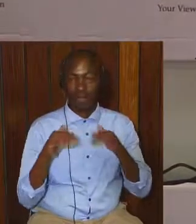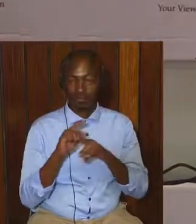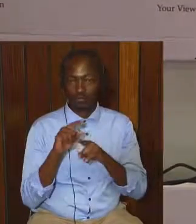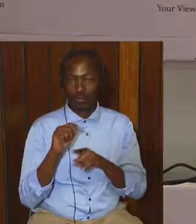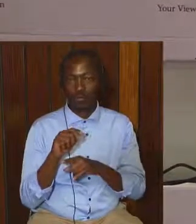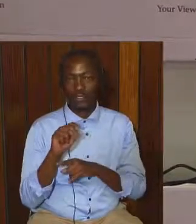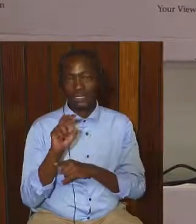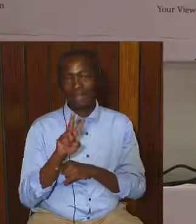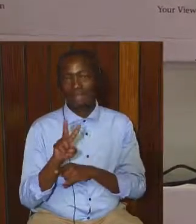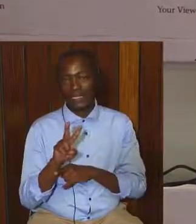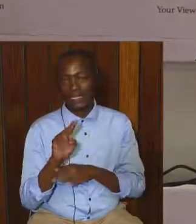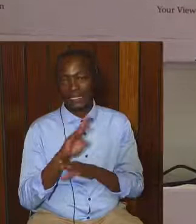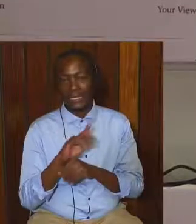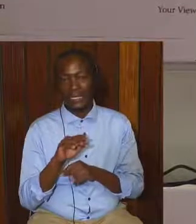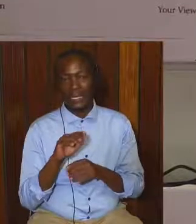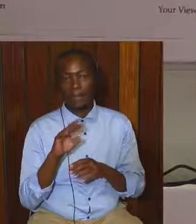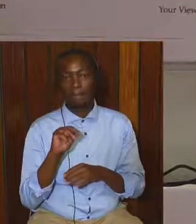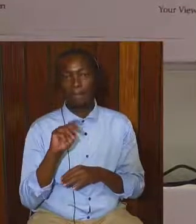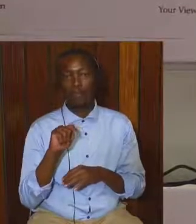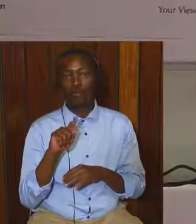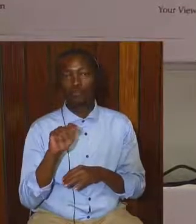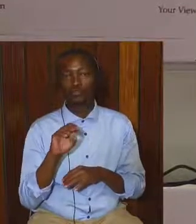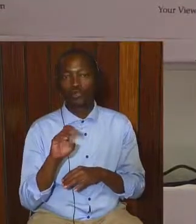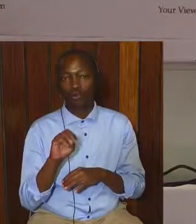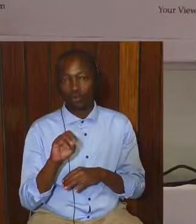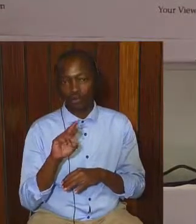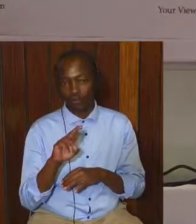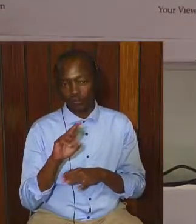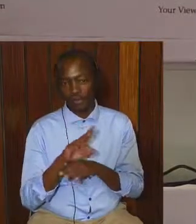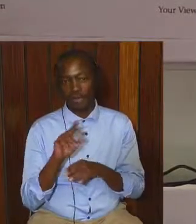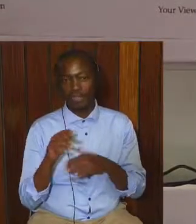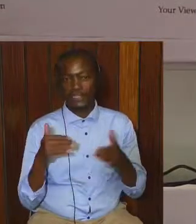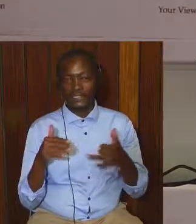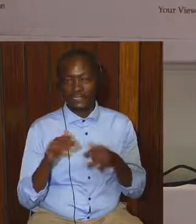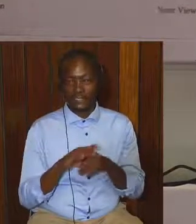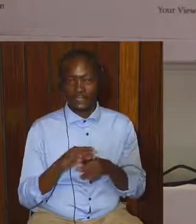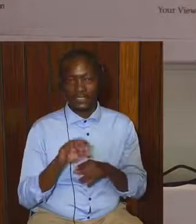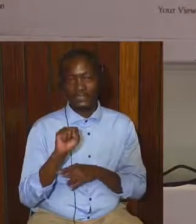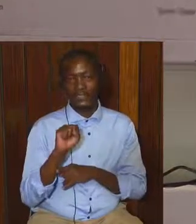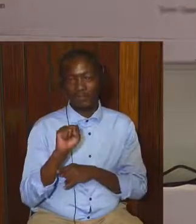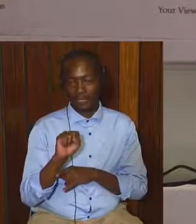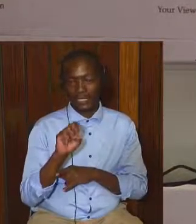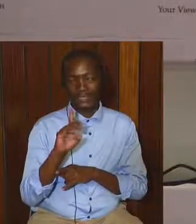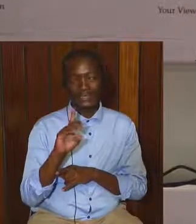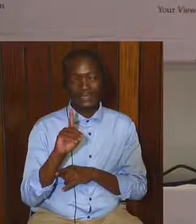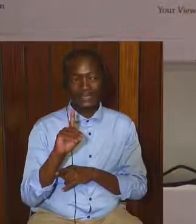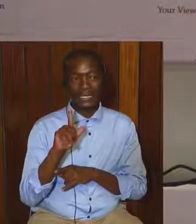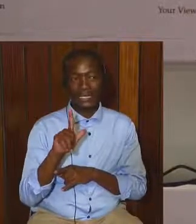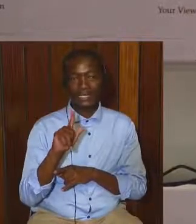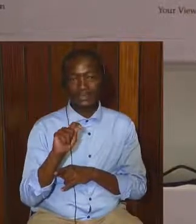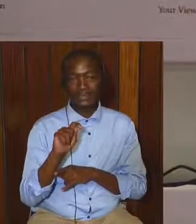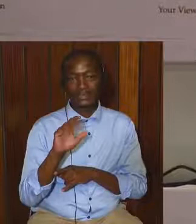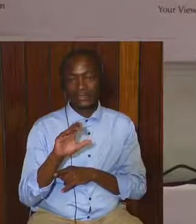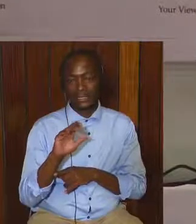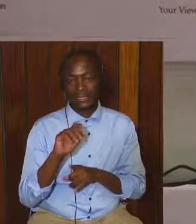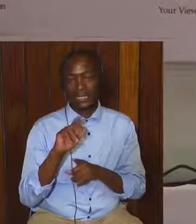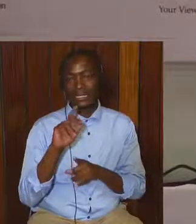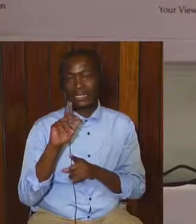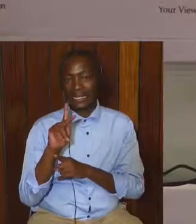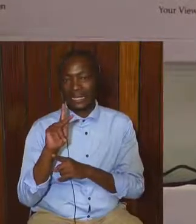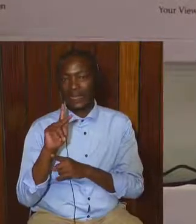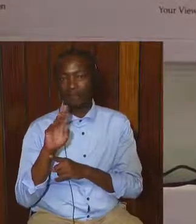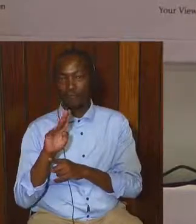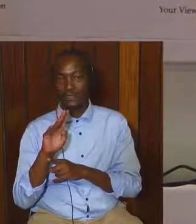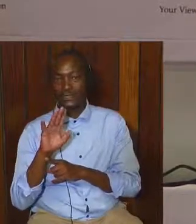the Vereeniging Intermodal facility. Then we'll deal with the Sebokeng DLTC, and after that the K46 William